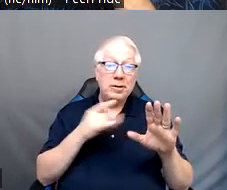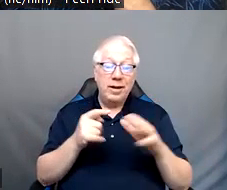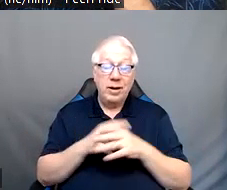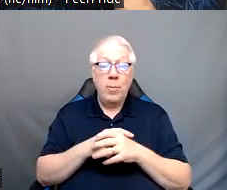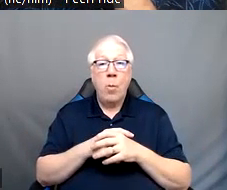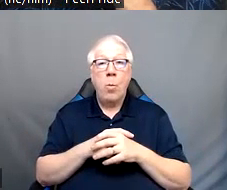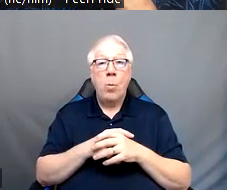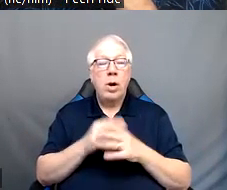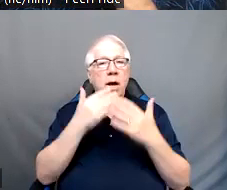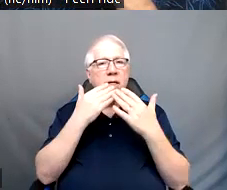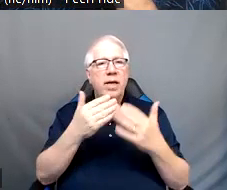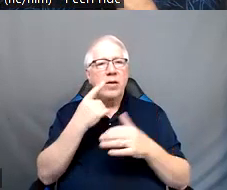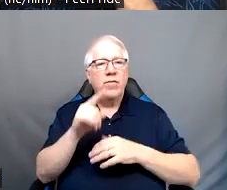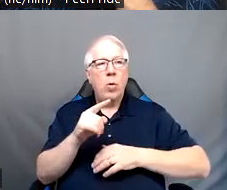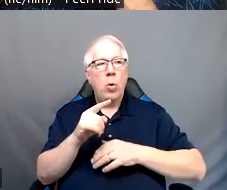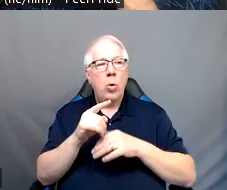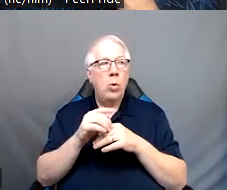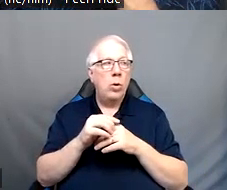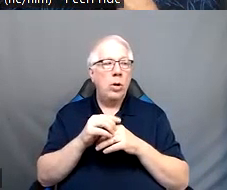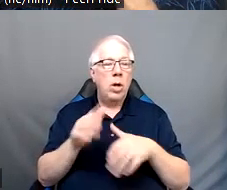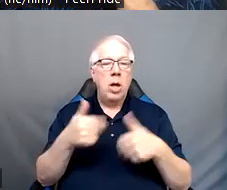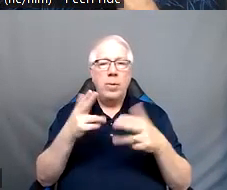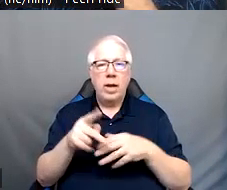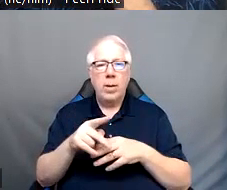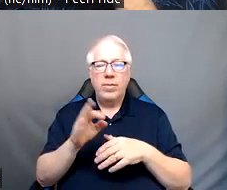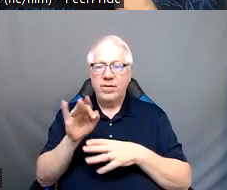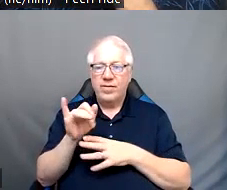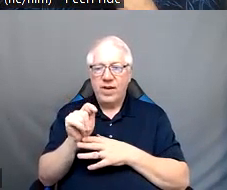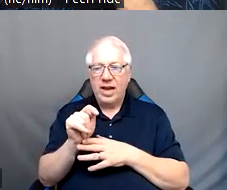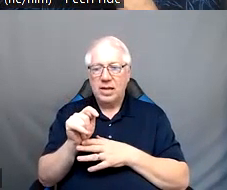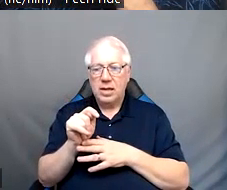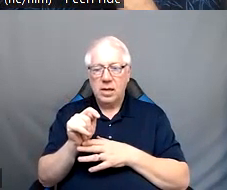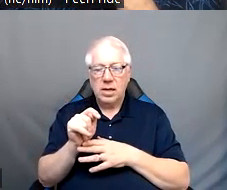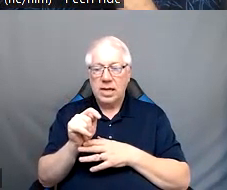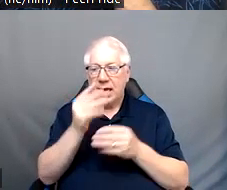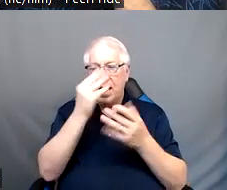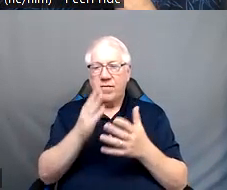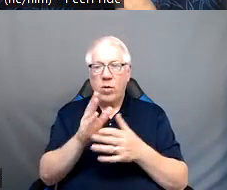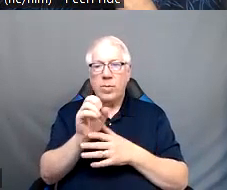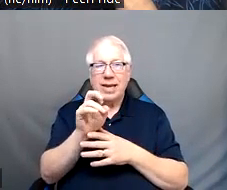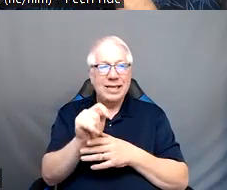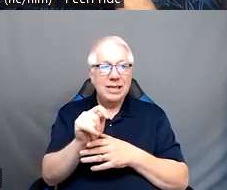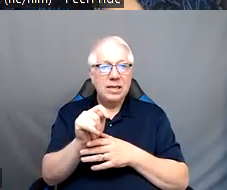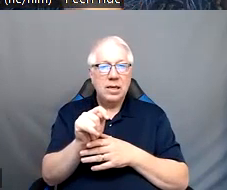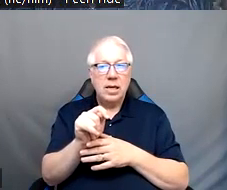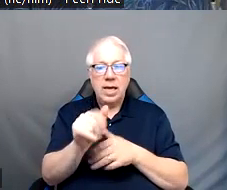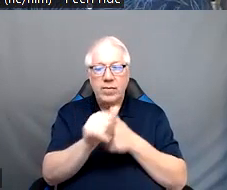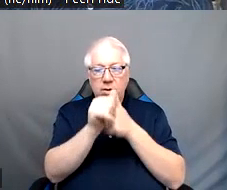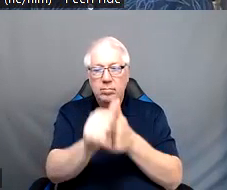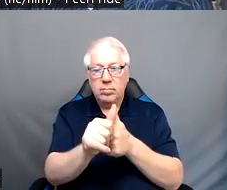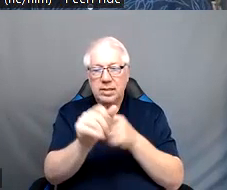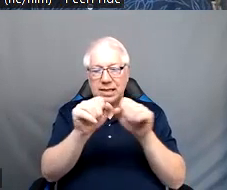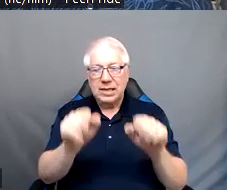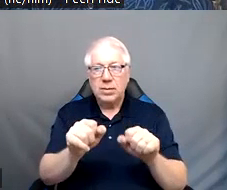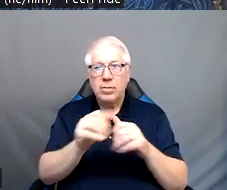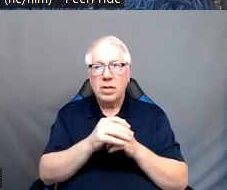And thank you for bringing up also the fact that informed consent, if we are bound to these systems and